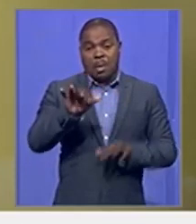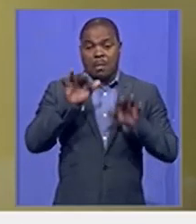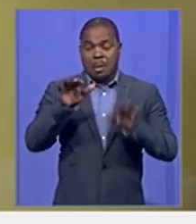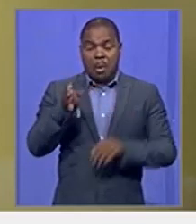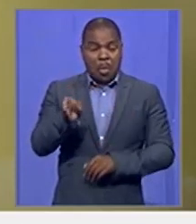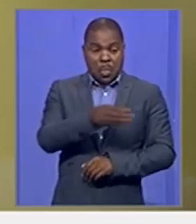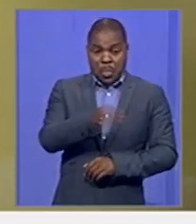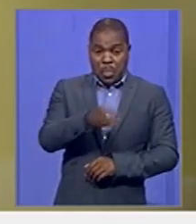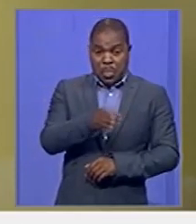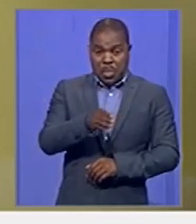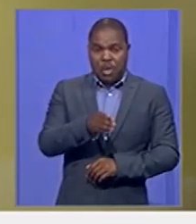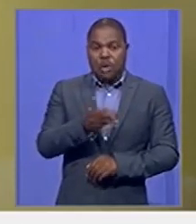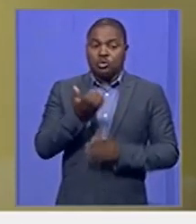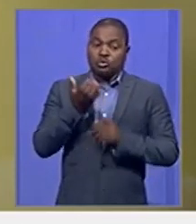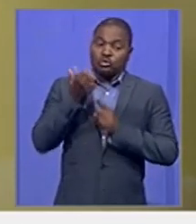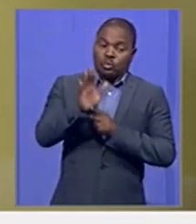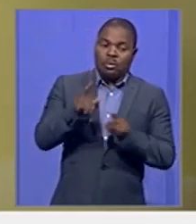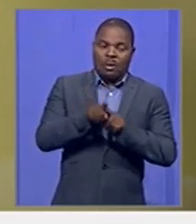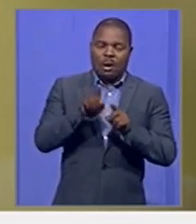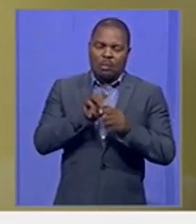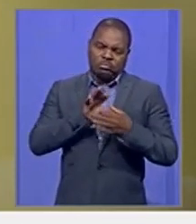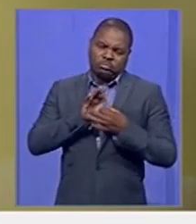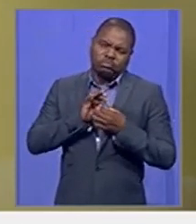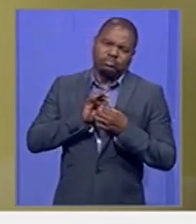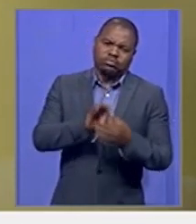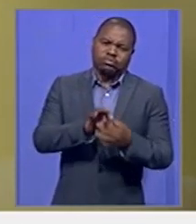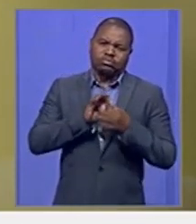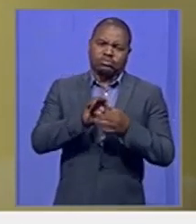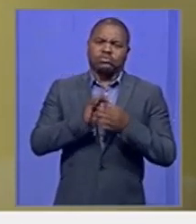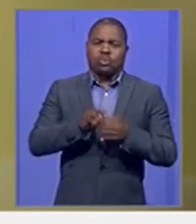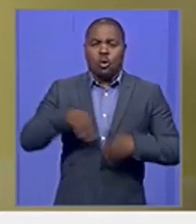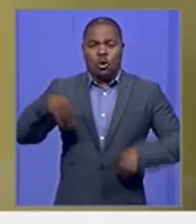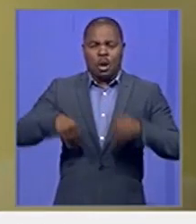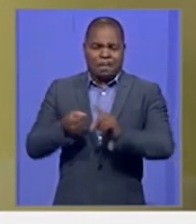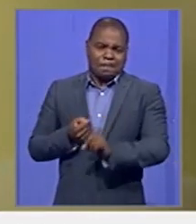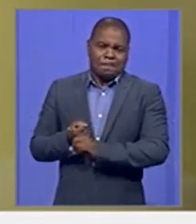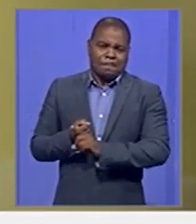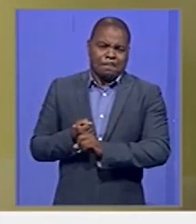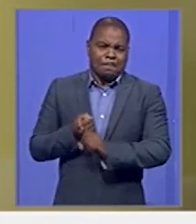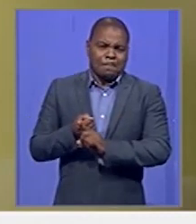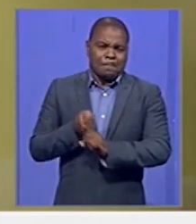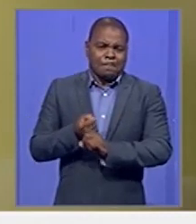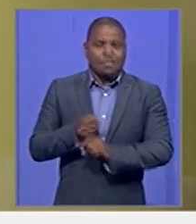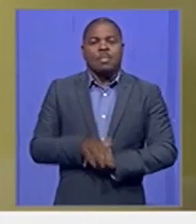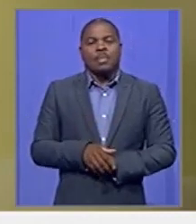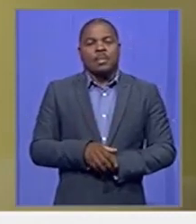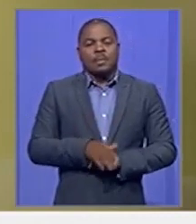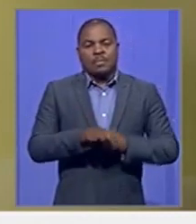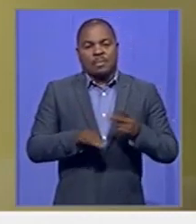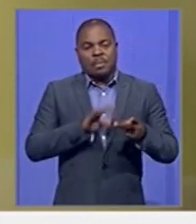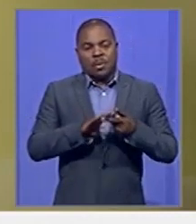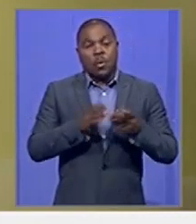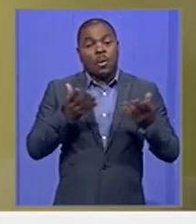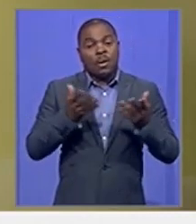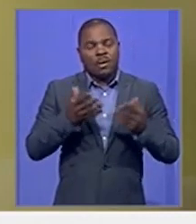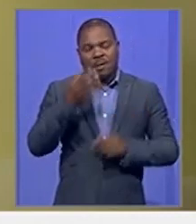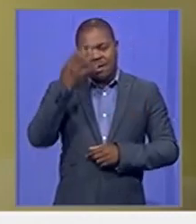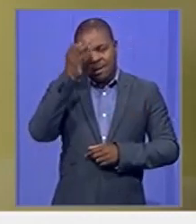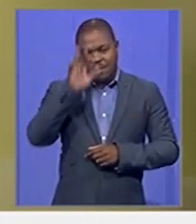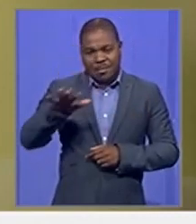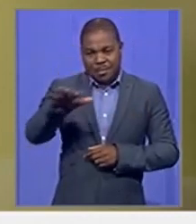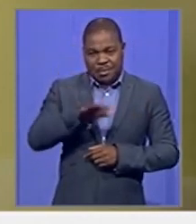the determination that they did to confront corruption in the public sector,